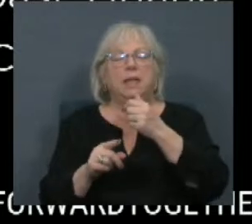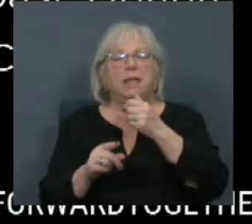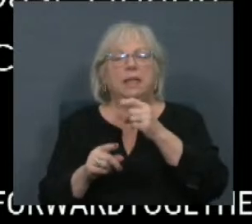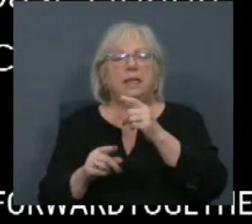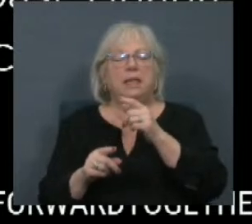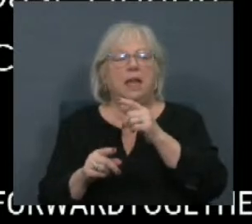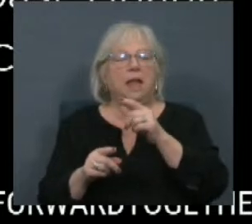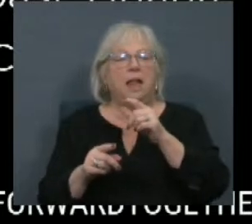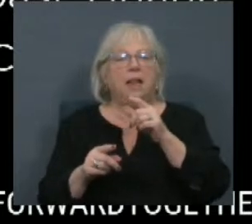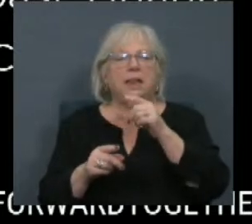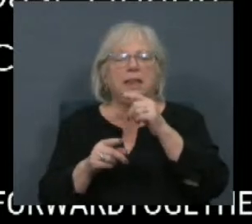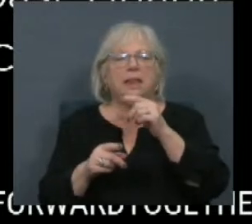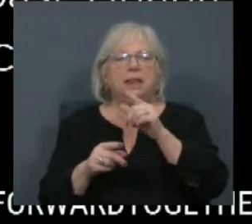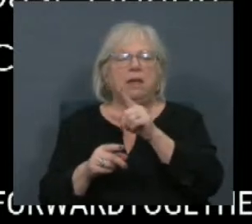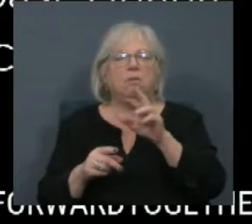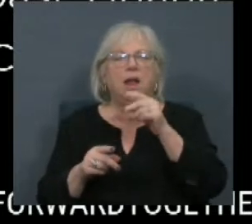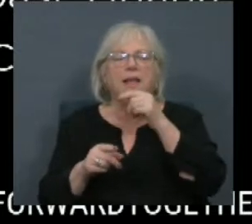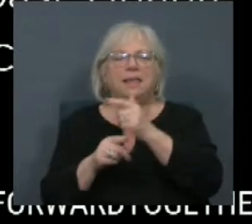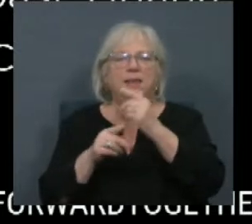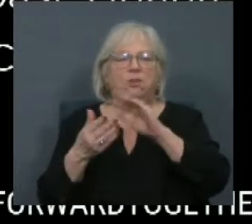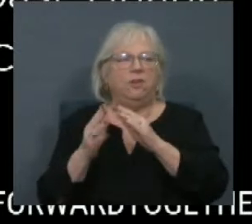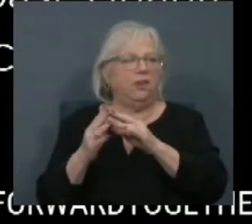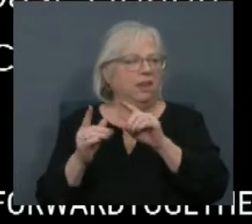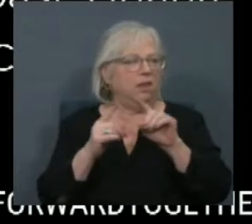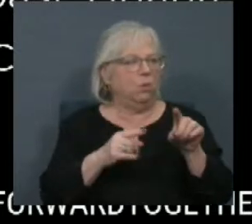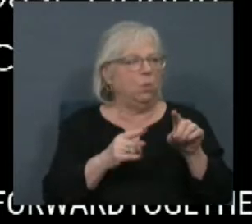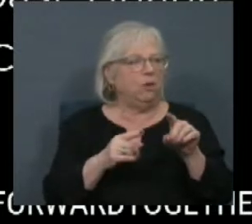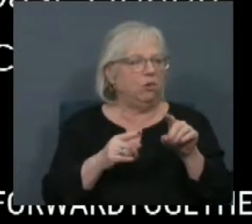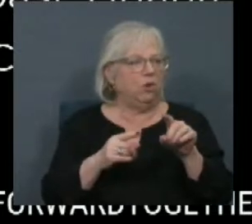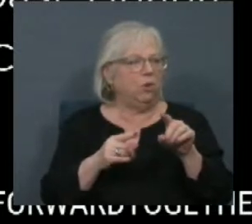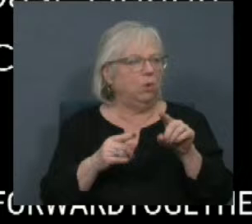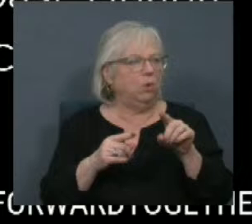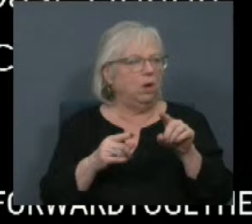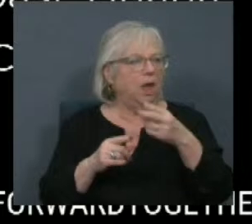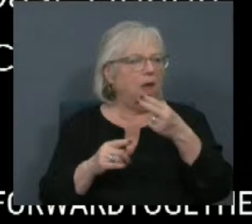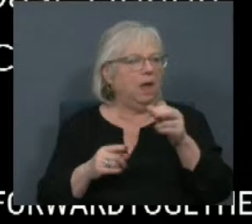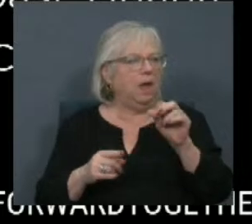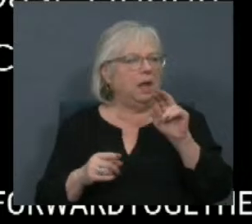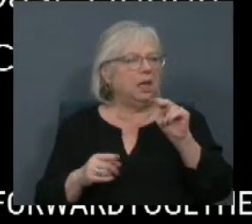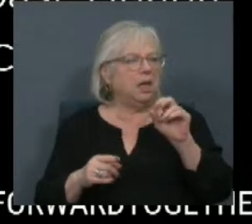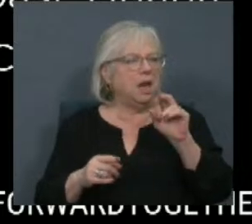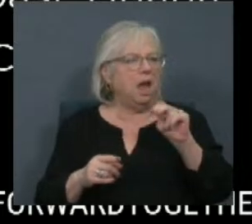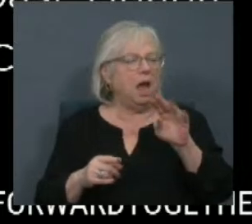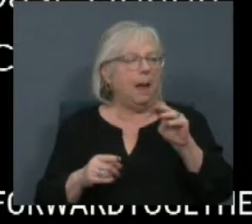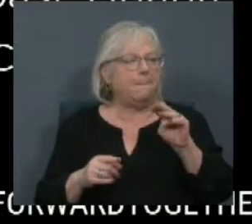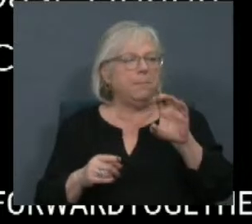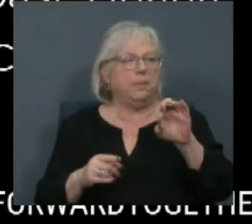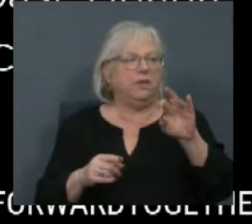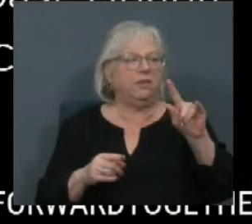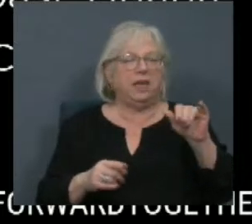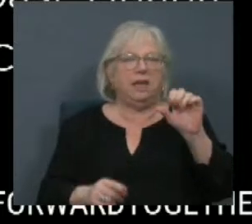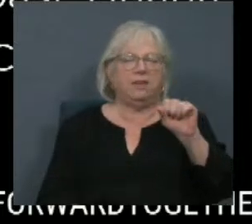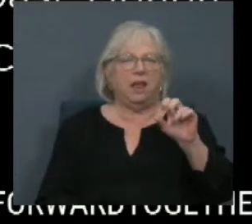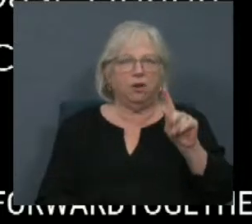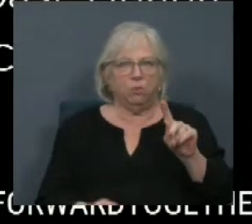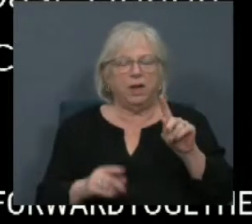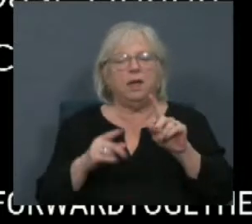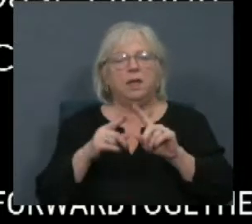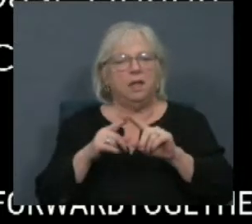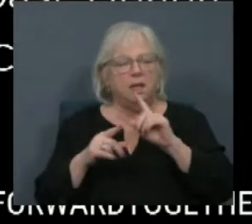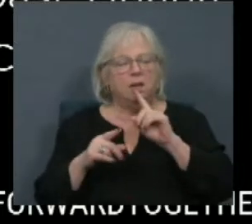that went to Hanam City looking at economic development opportunities. And we also participated in lots of different kinds of